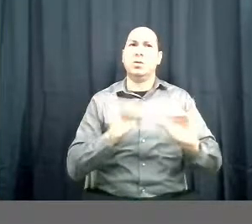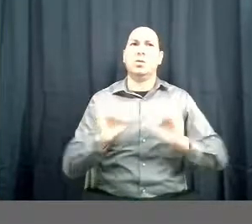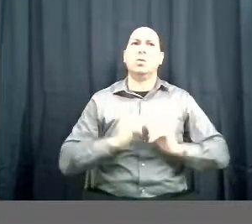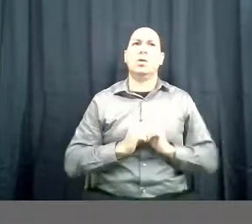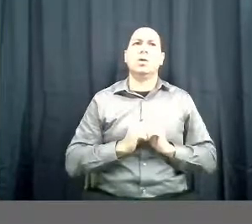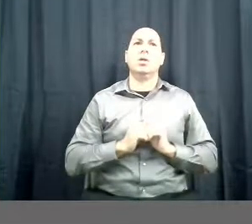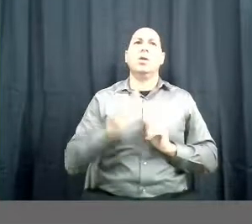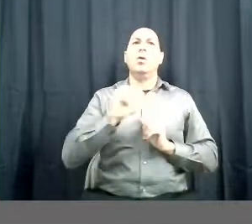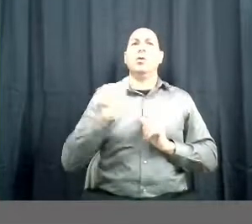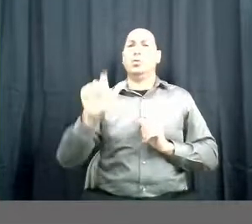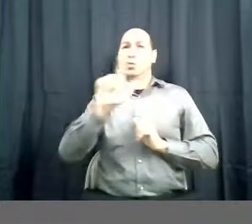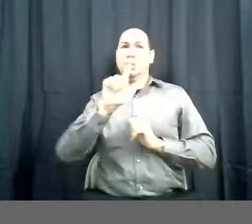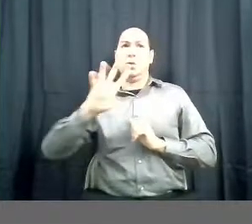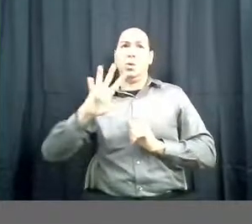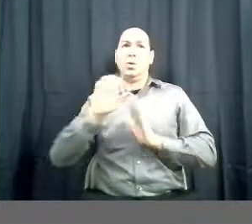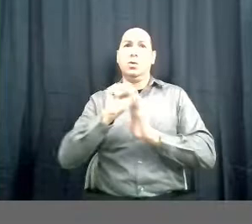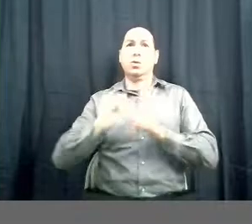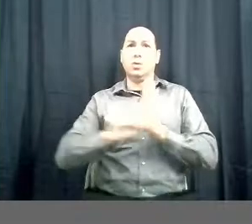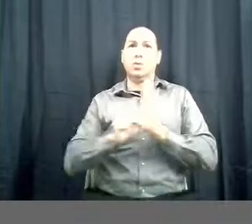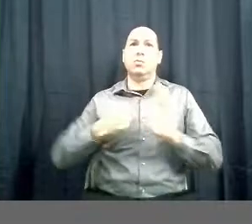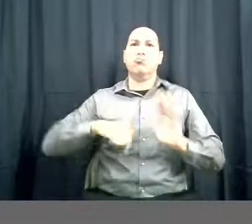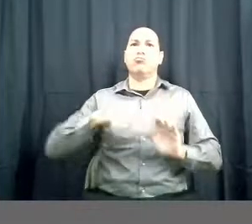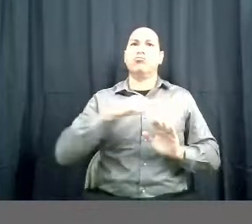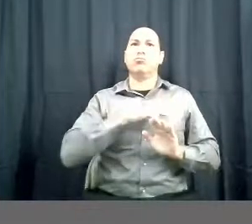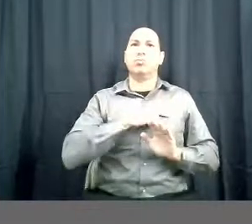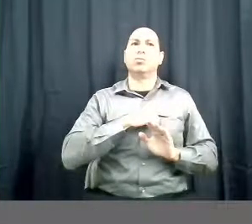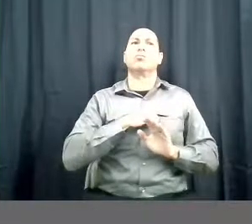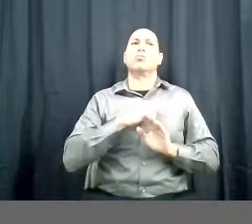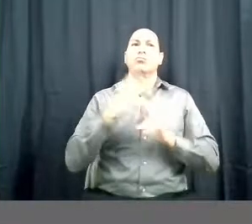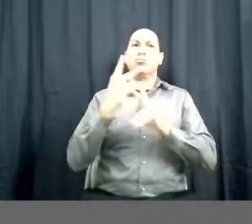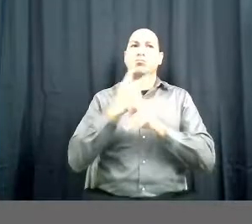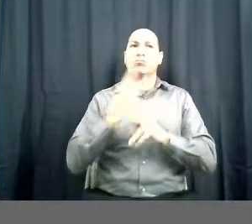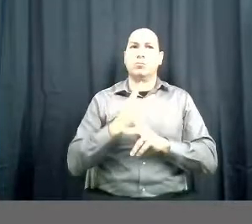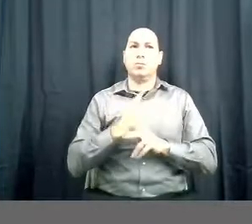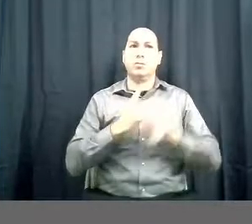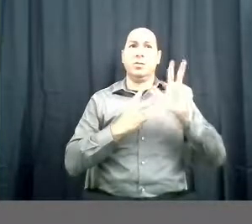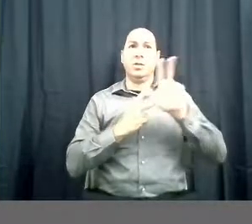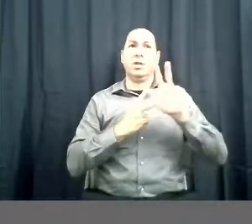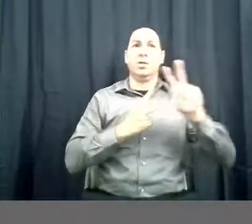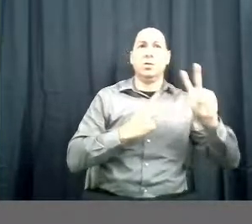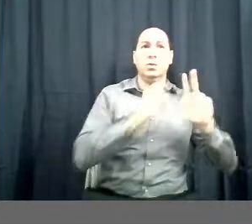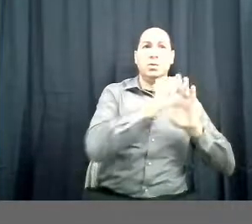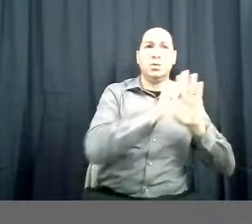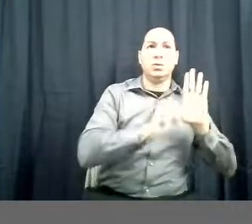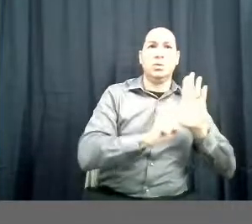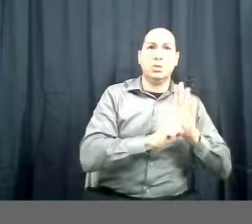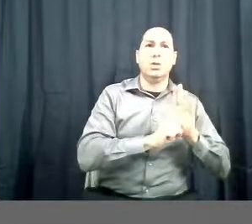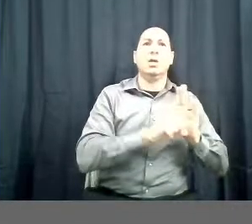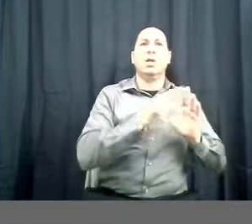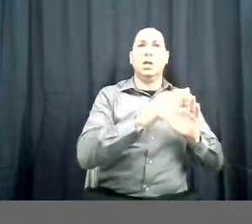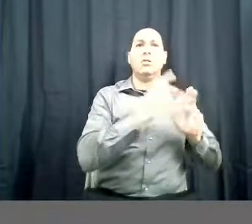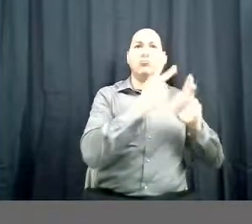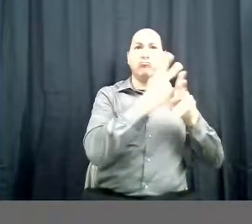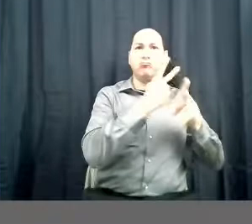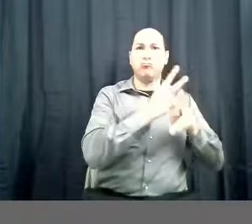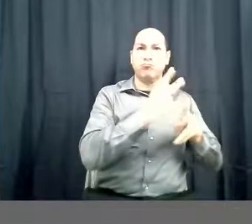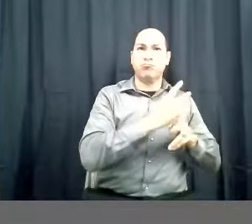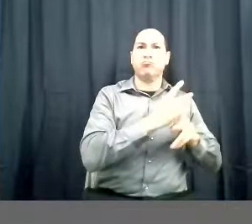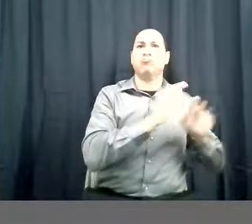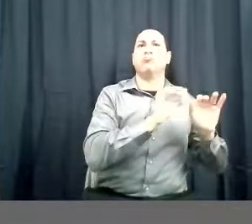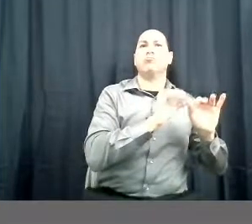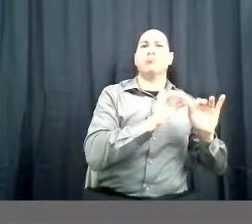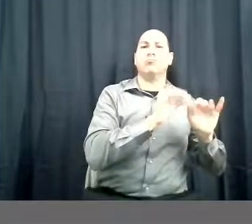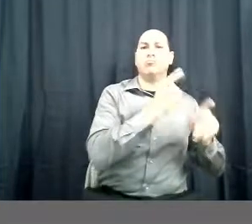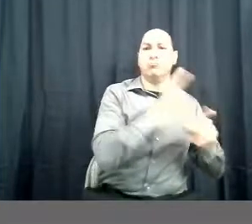below actuals, and at least 32 states engage in revenue forecasting during the course of a fiscal year because of the